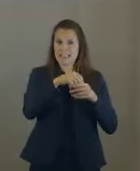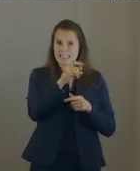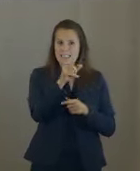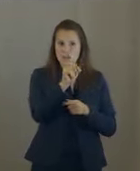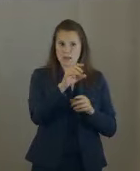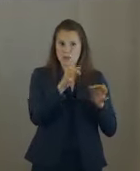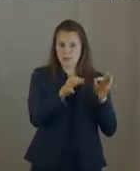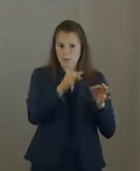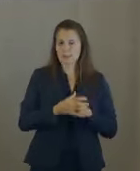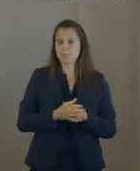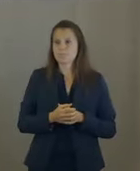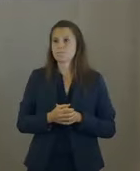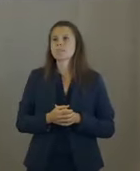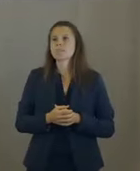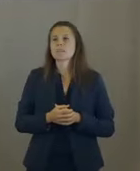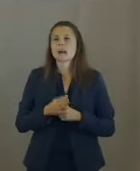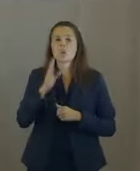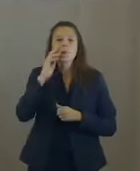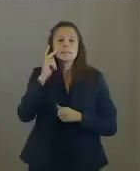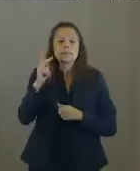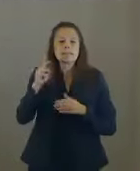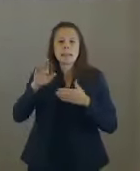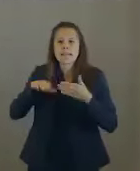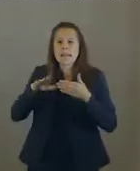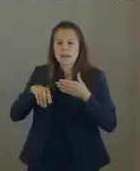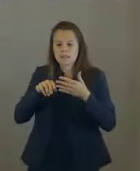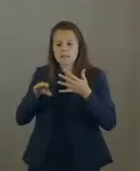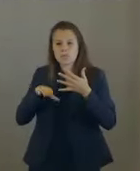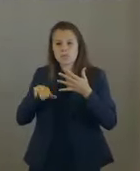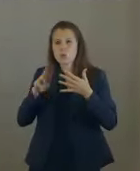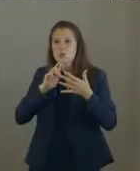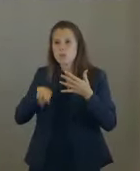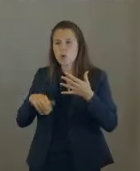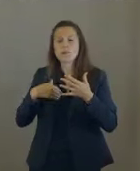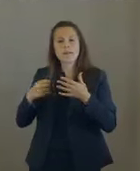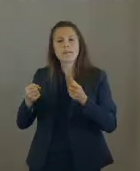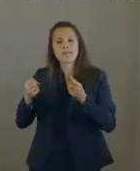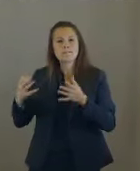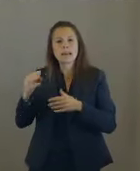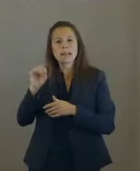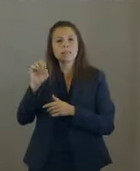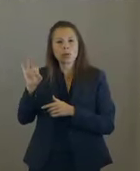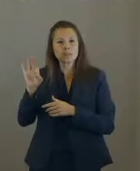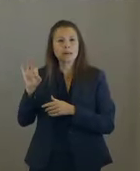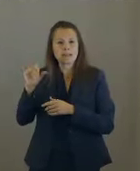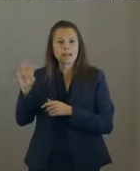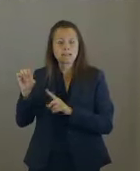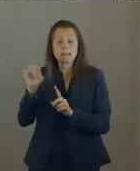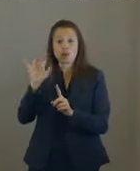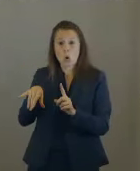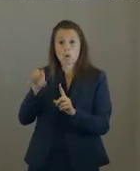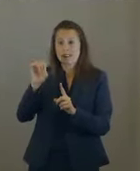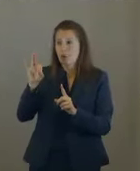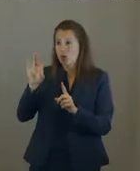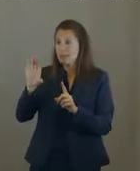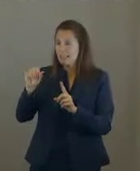that matter. And you'll see at the end of your report, we have a number of enforcement cases. So the enforcement cases are